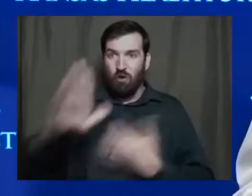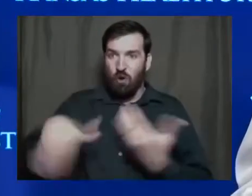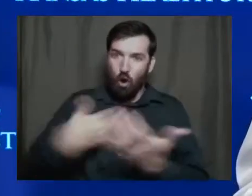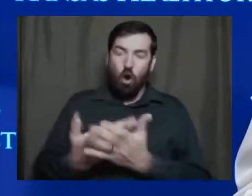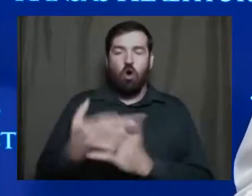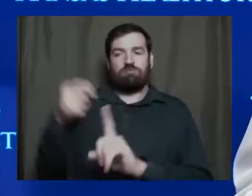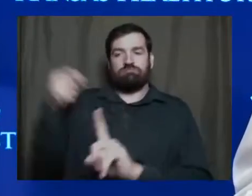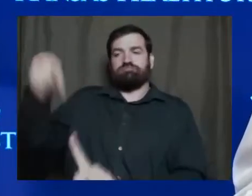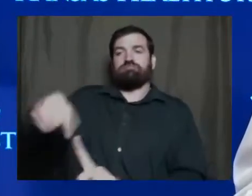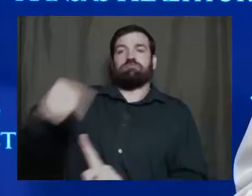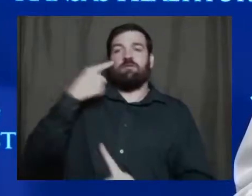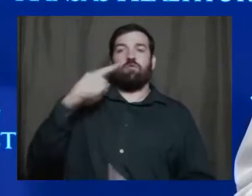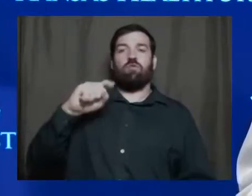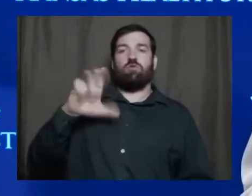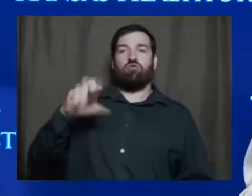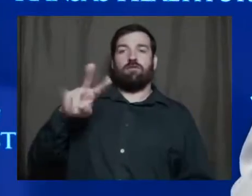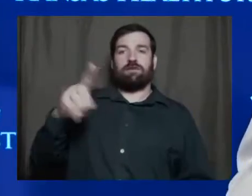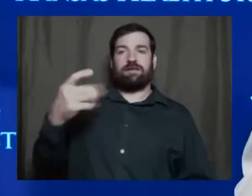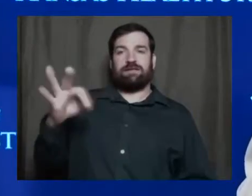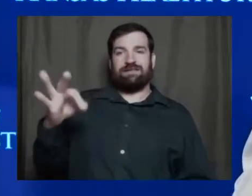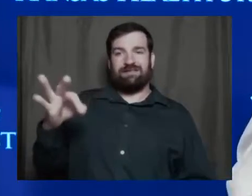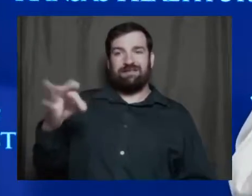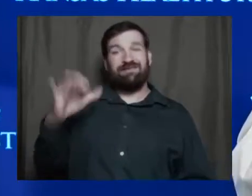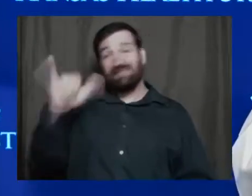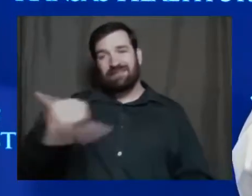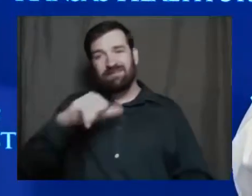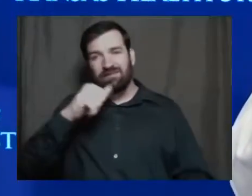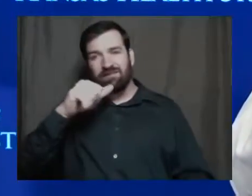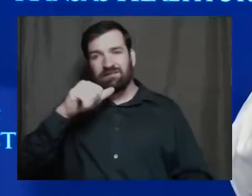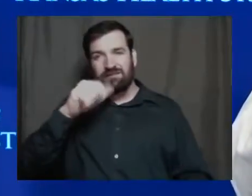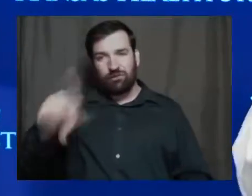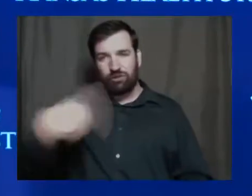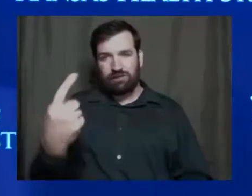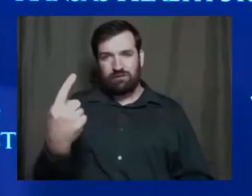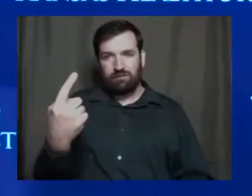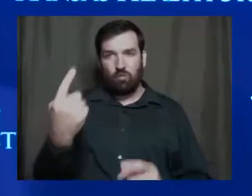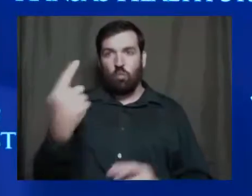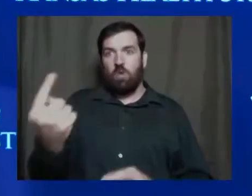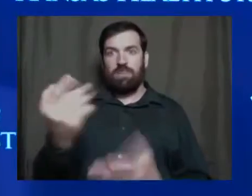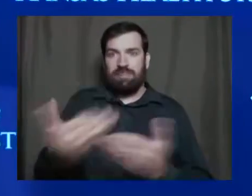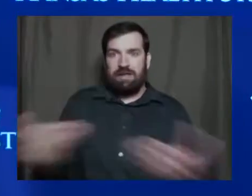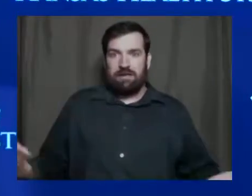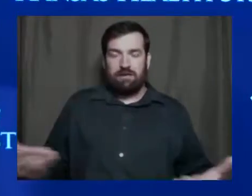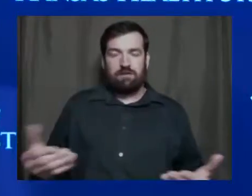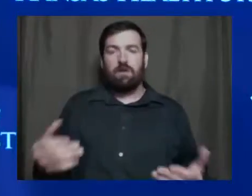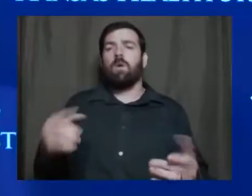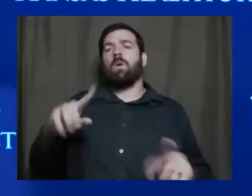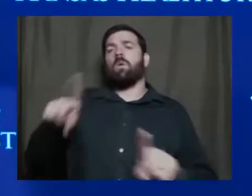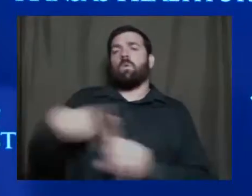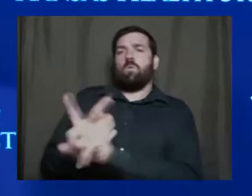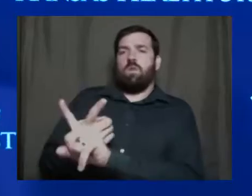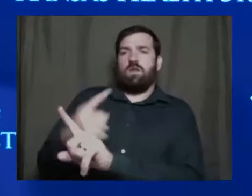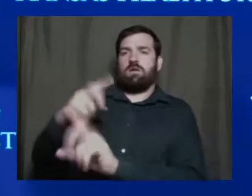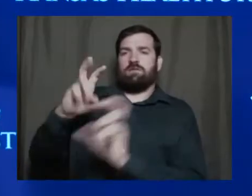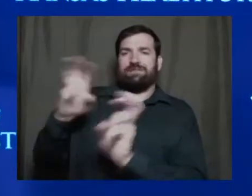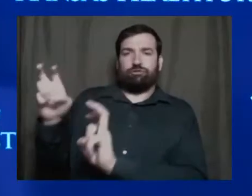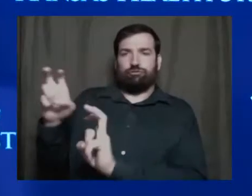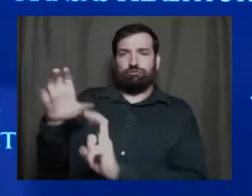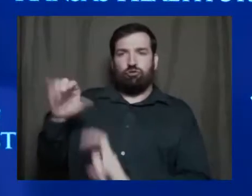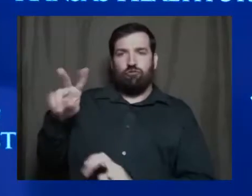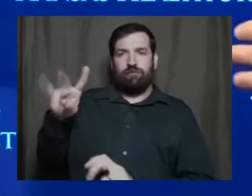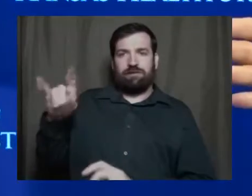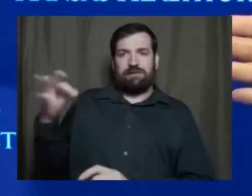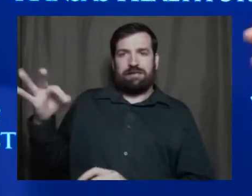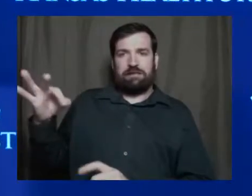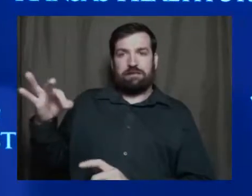face, is you can't just look at this as a single event. You can't just say, it's only about COVID-19 because that only affects COVID-19. But the